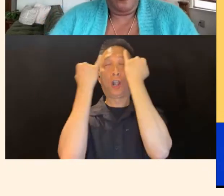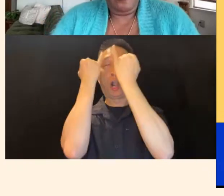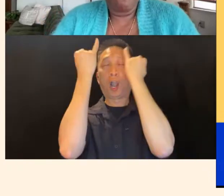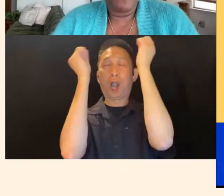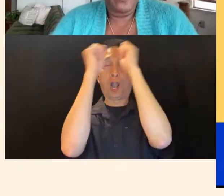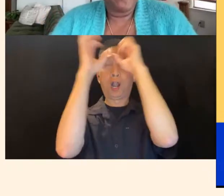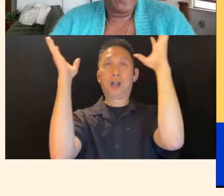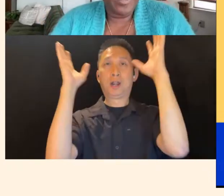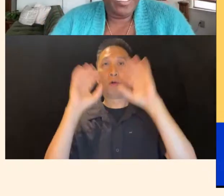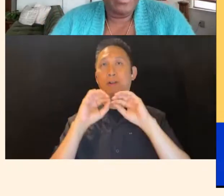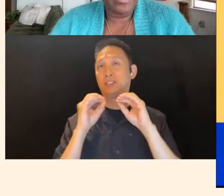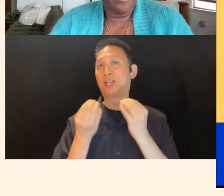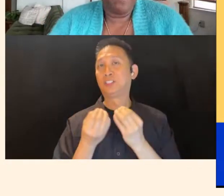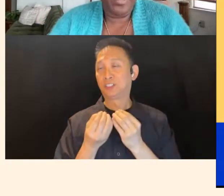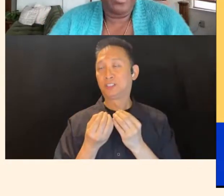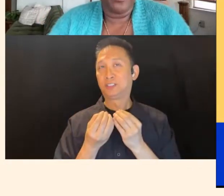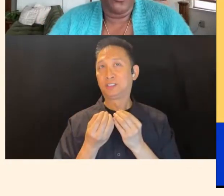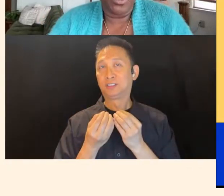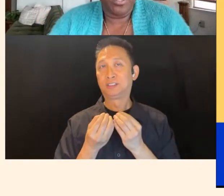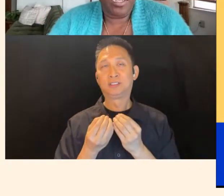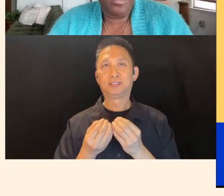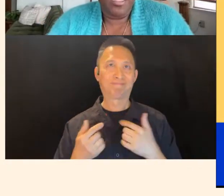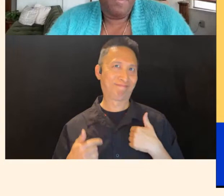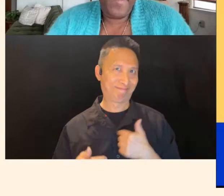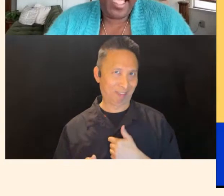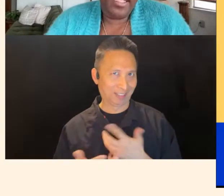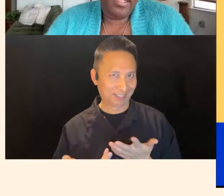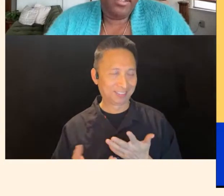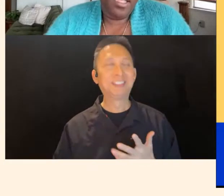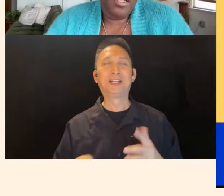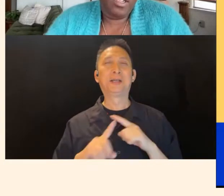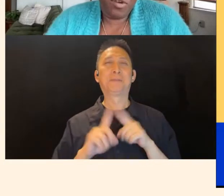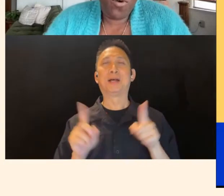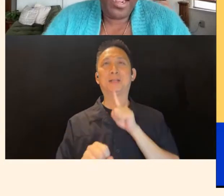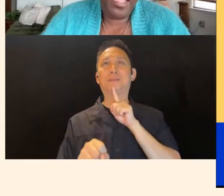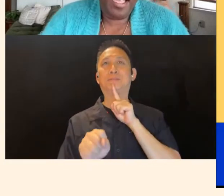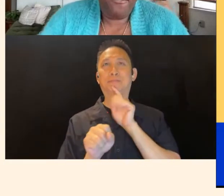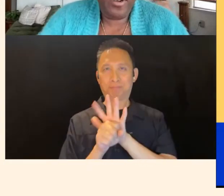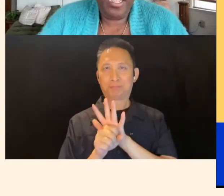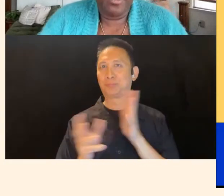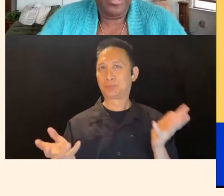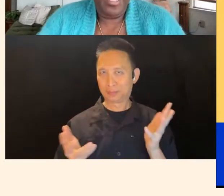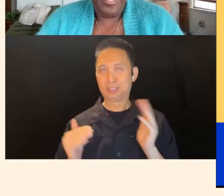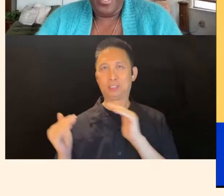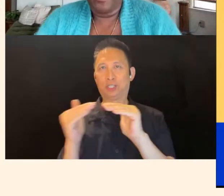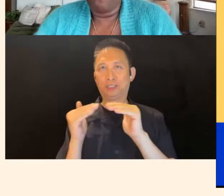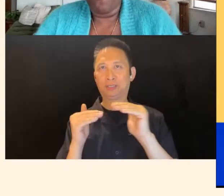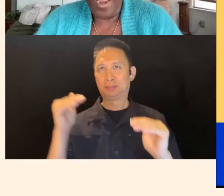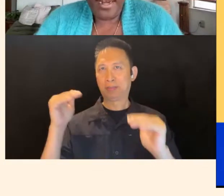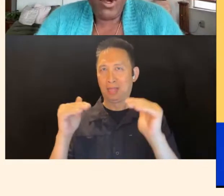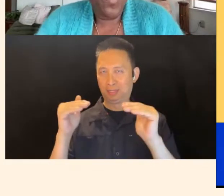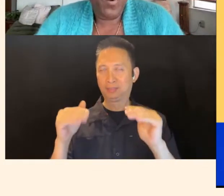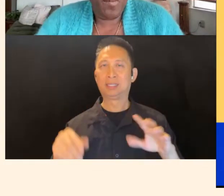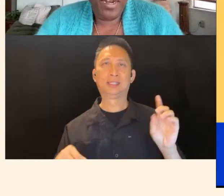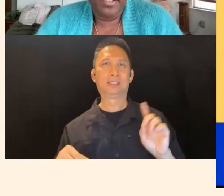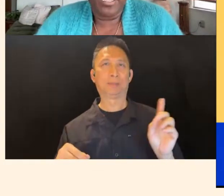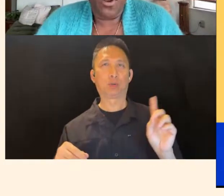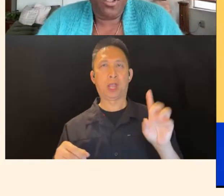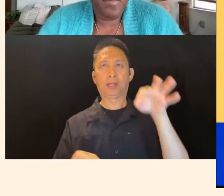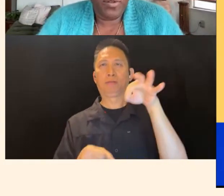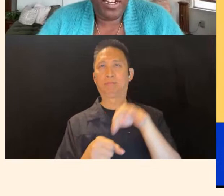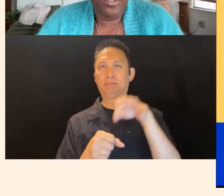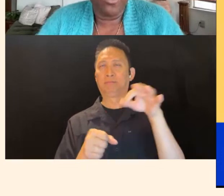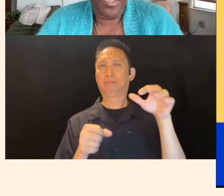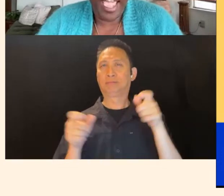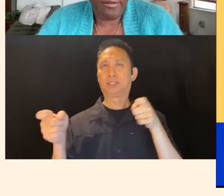organization that would be completely committed to justice, balance, democratic governance, and radical permanence in